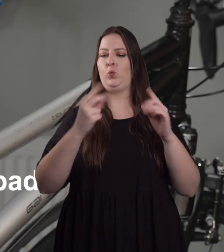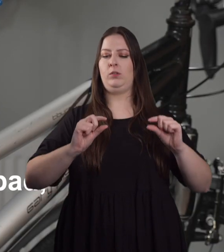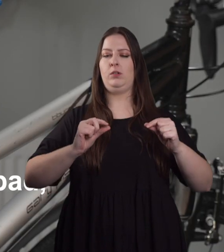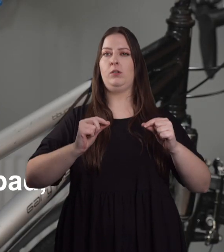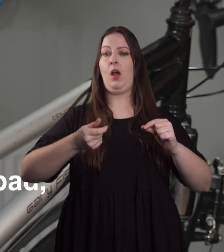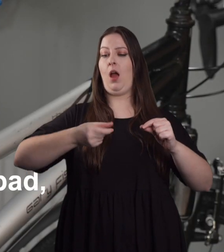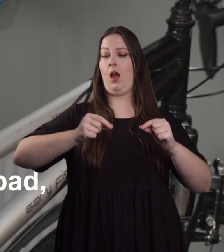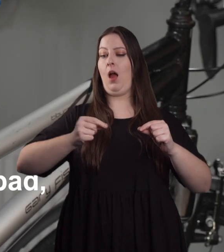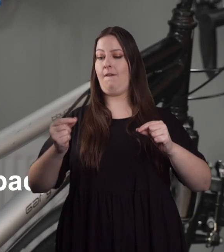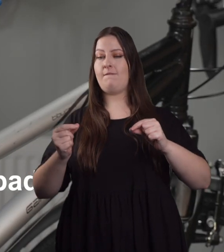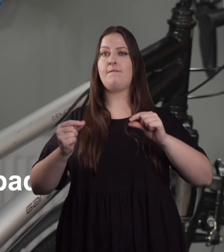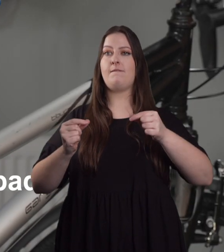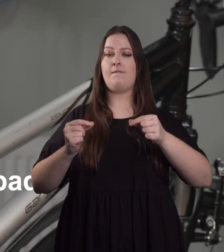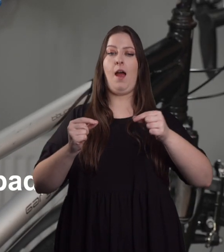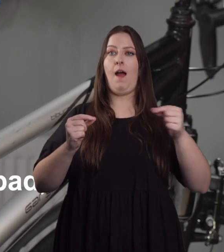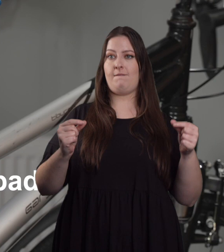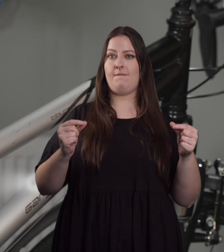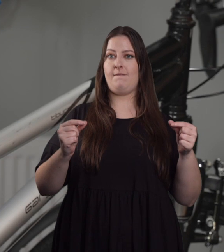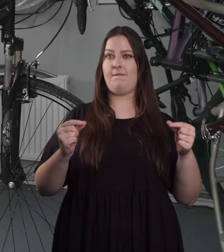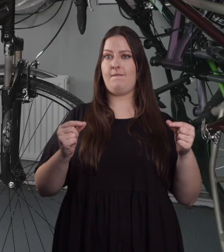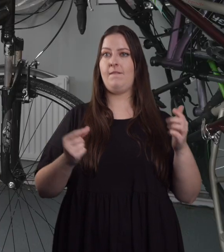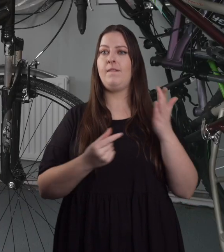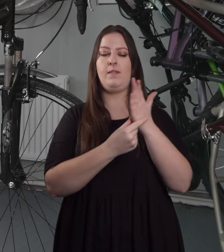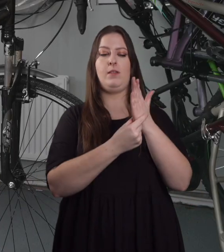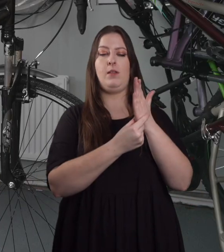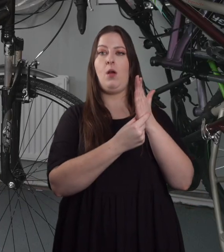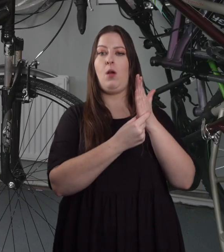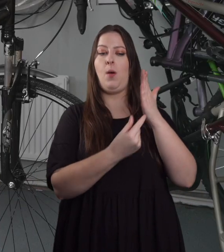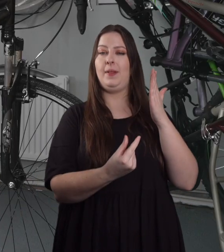Next, remove the nut on the back of each pad.